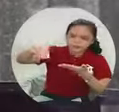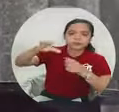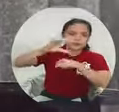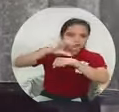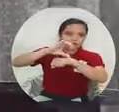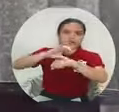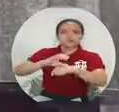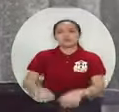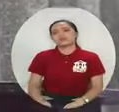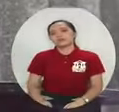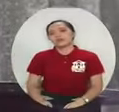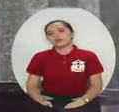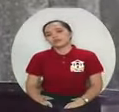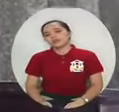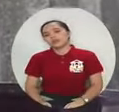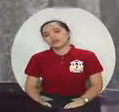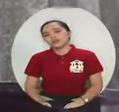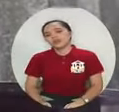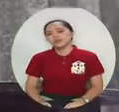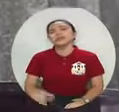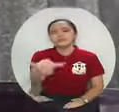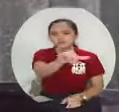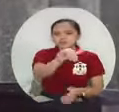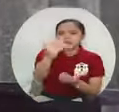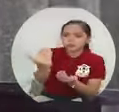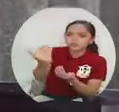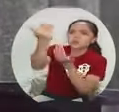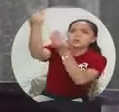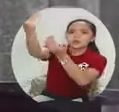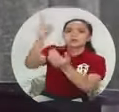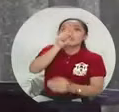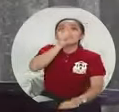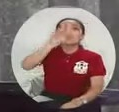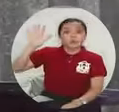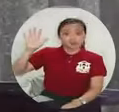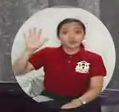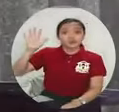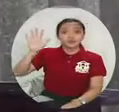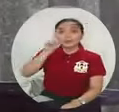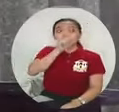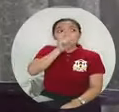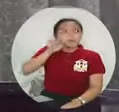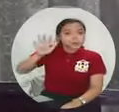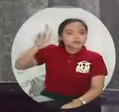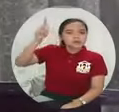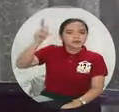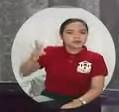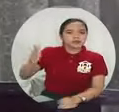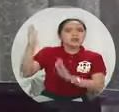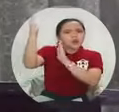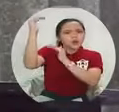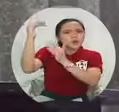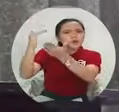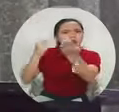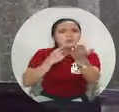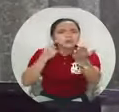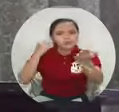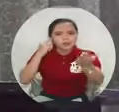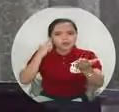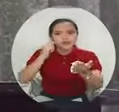Lord. And so, commitments can really challenge and can really encourage somebody. I hope that when we do our